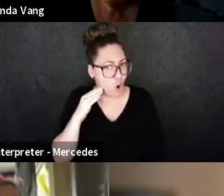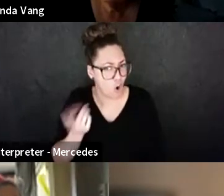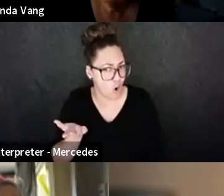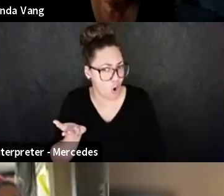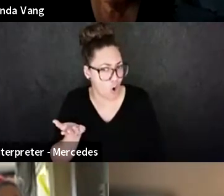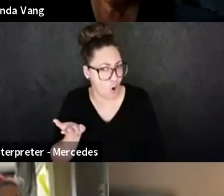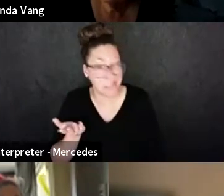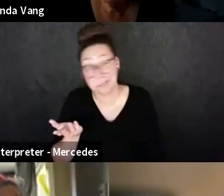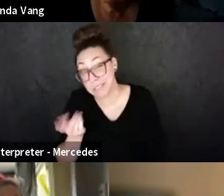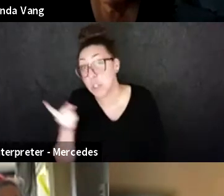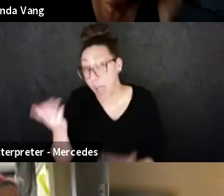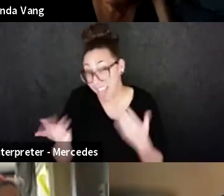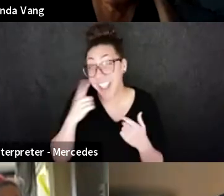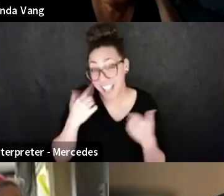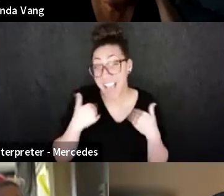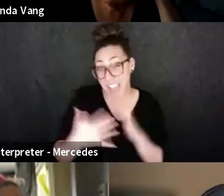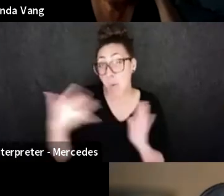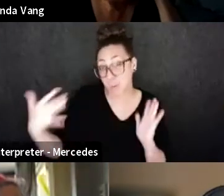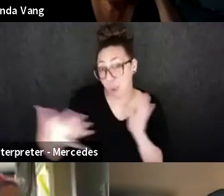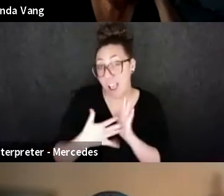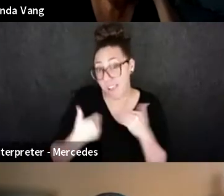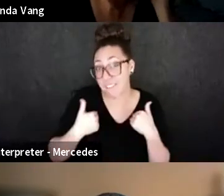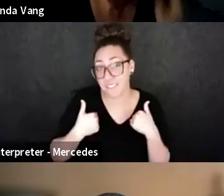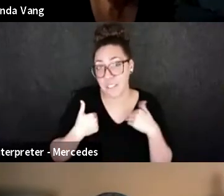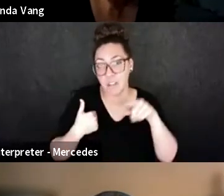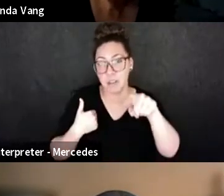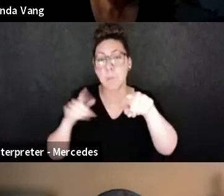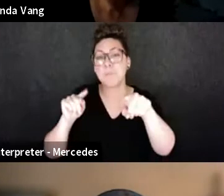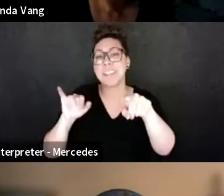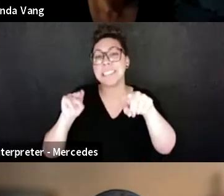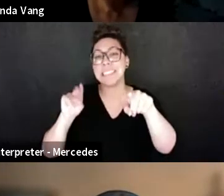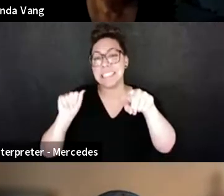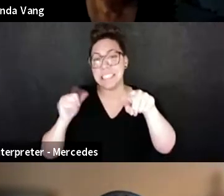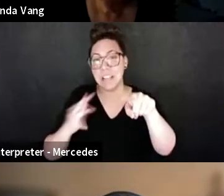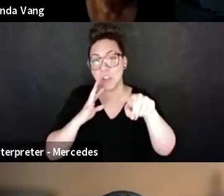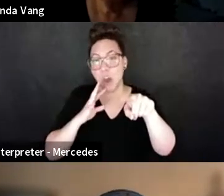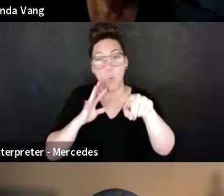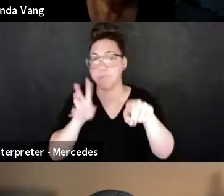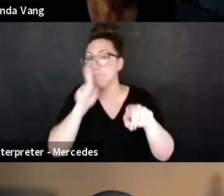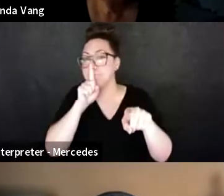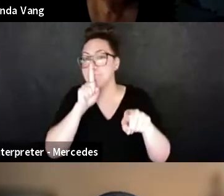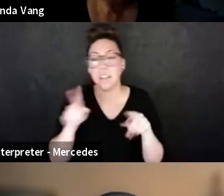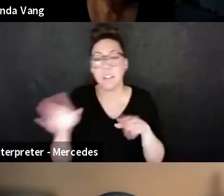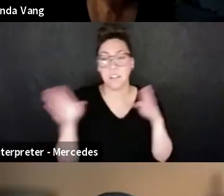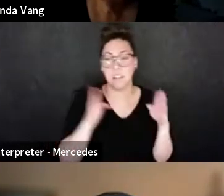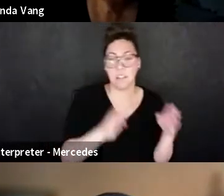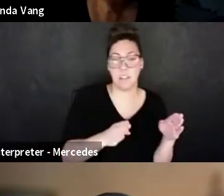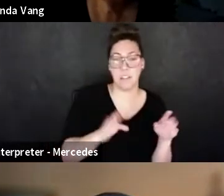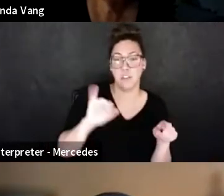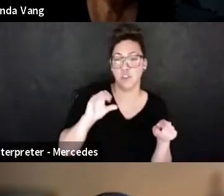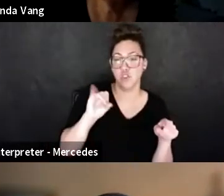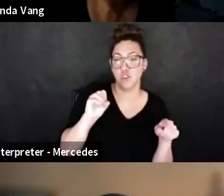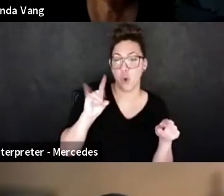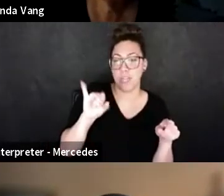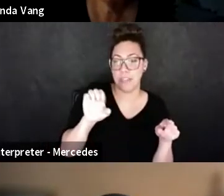yeah. I think they have it every once in a while. Yeah, so we did an hour on it at that